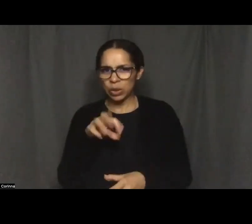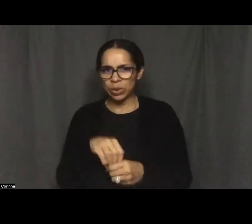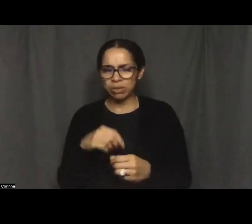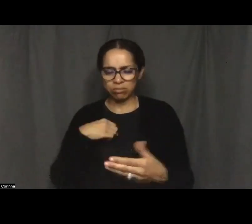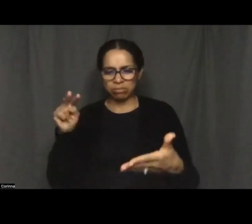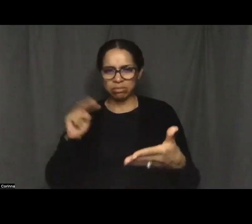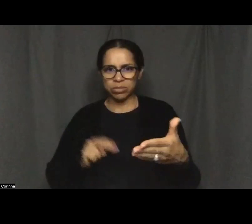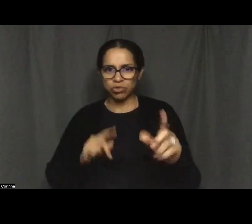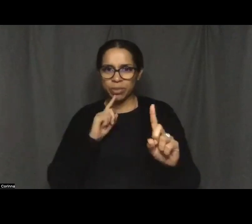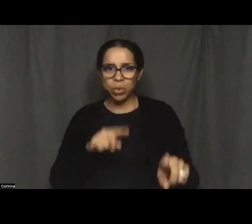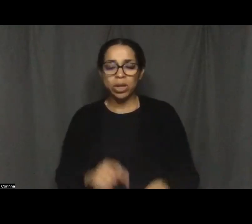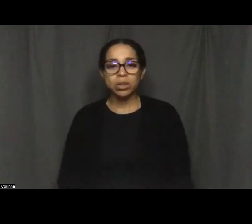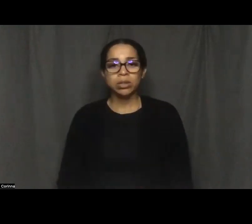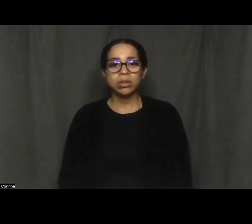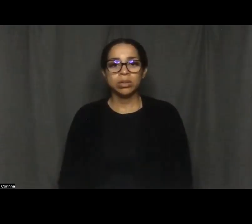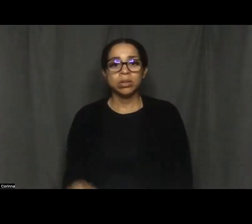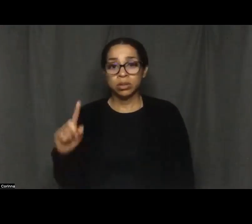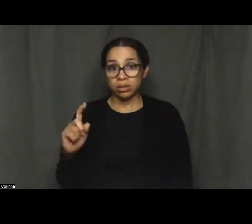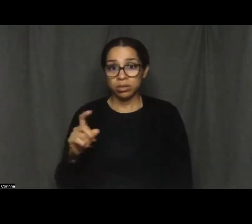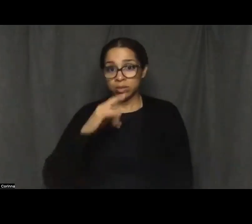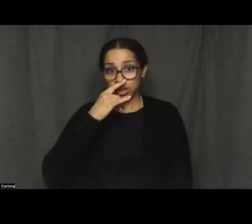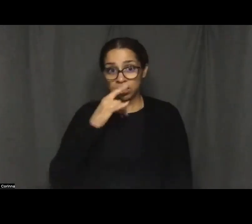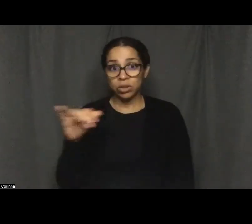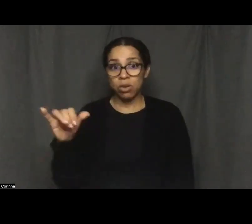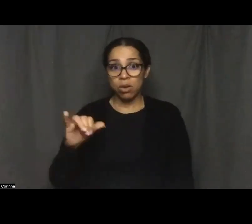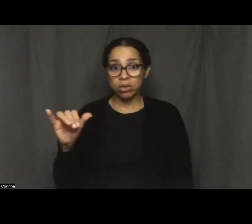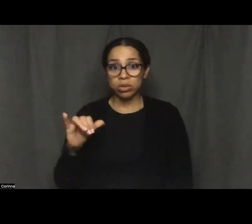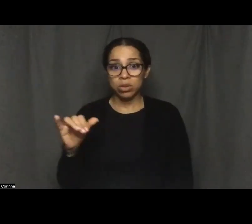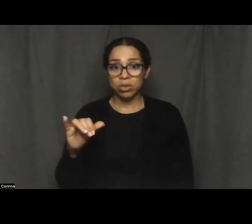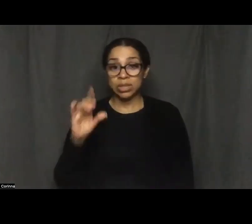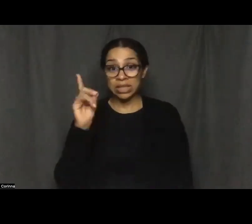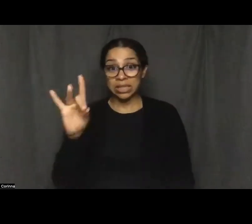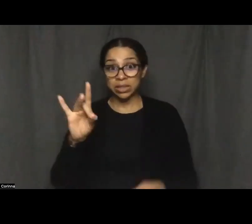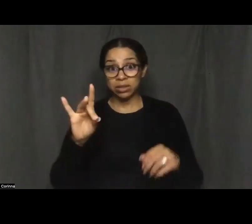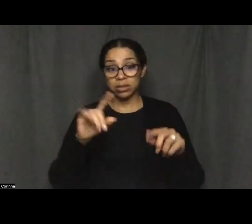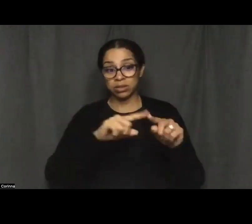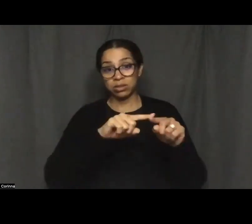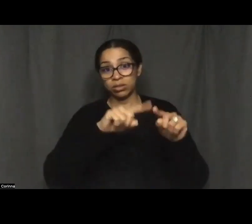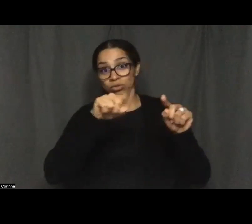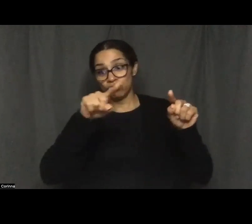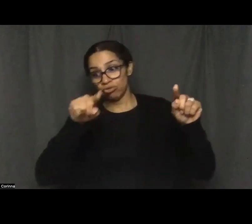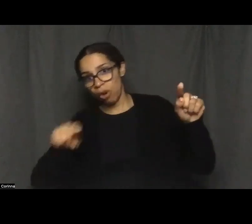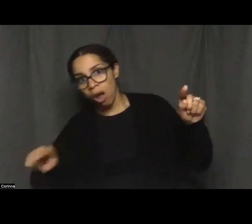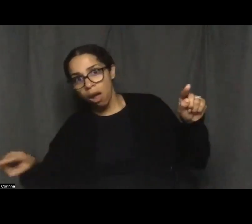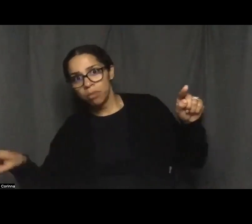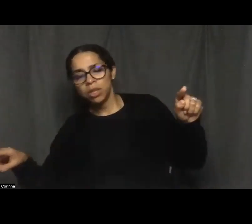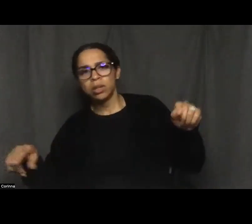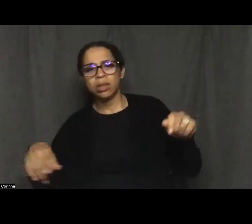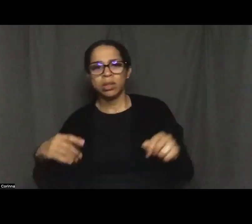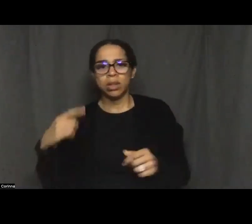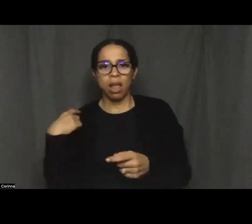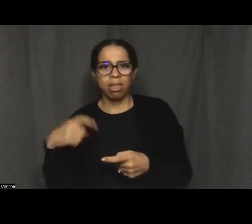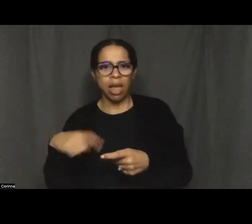either. Did kids also drop like that? There was some stuff in the last report about Latino kids' rates